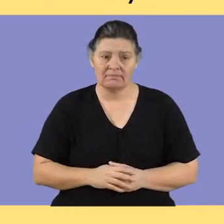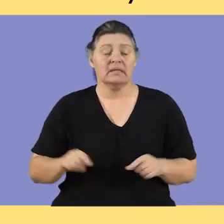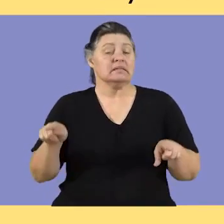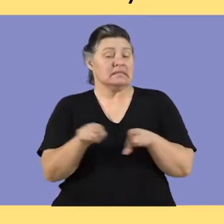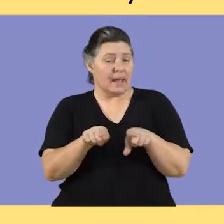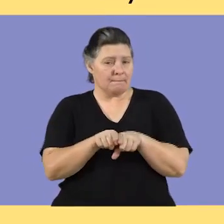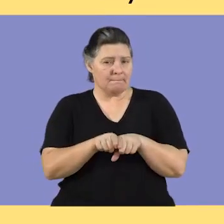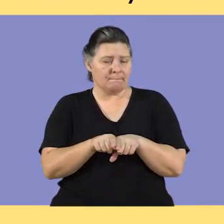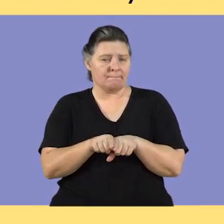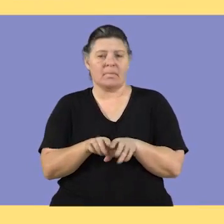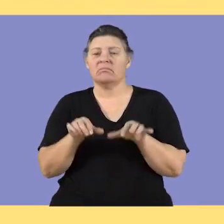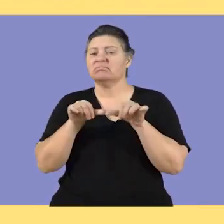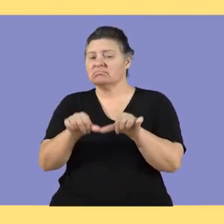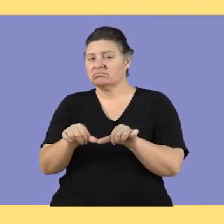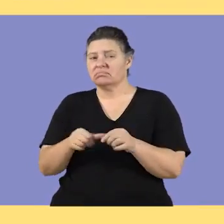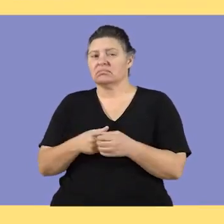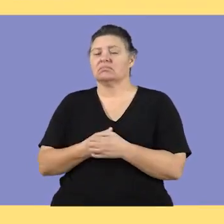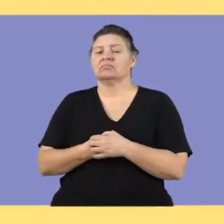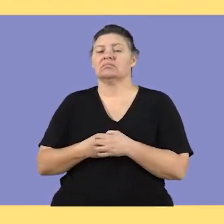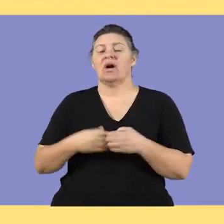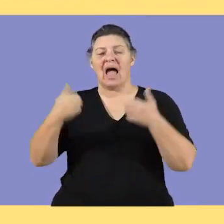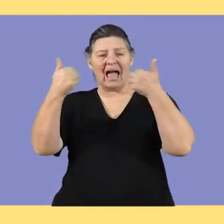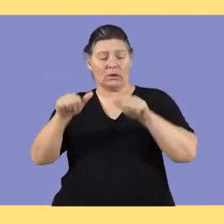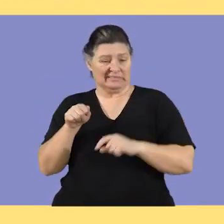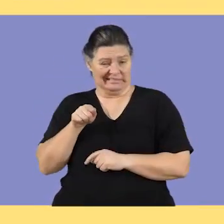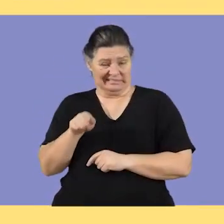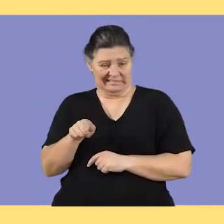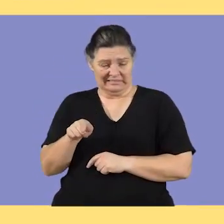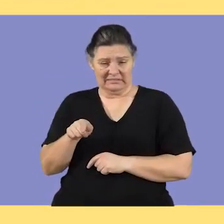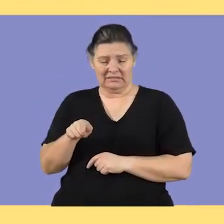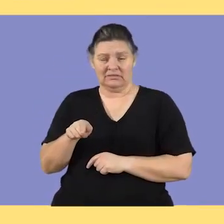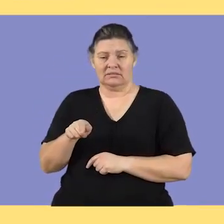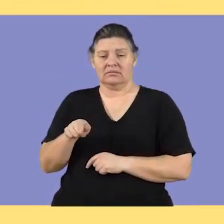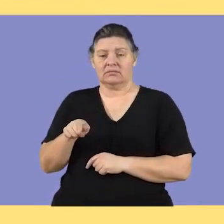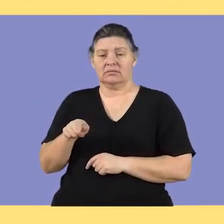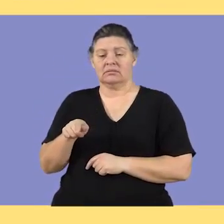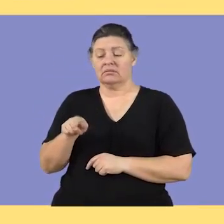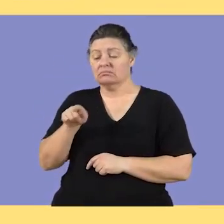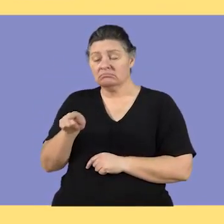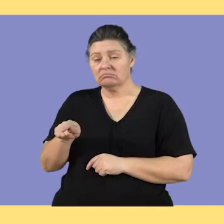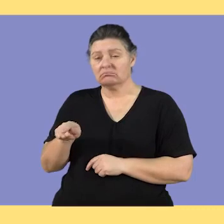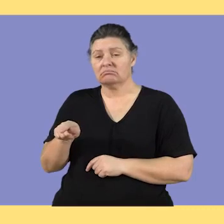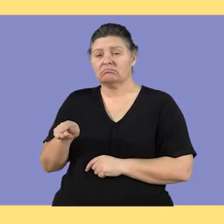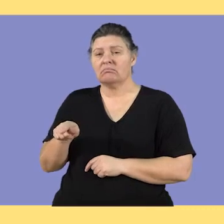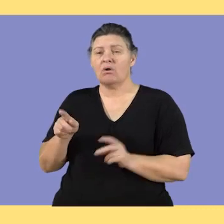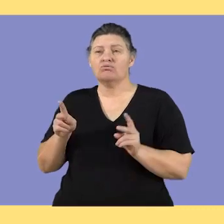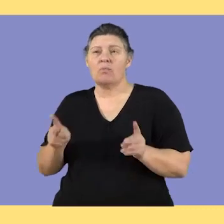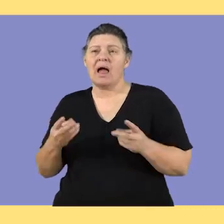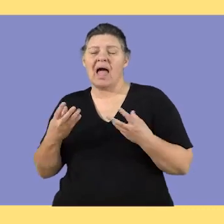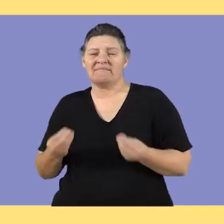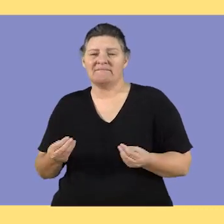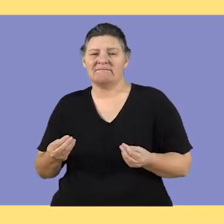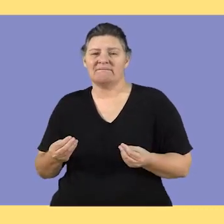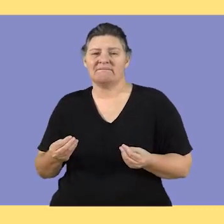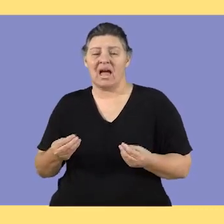will also find, as I continue on with my indigenous accounting, that these informal traders would